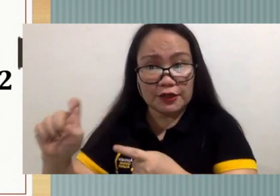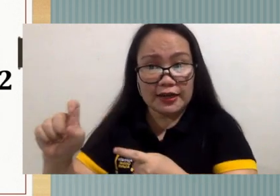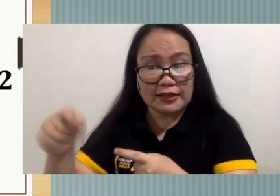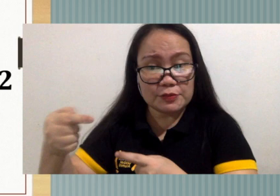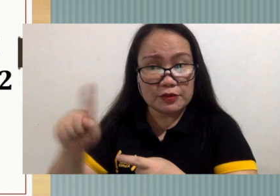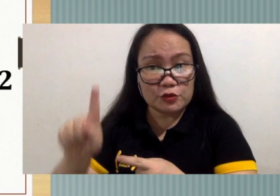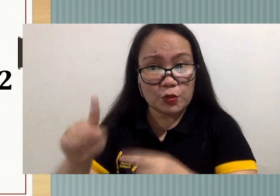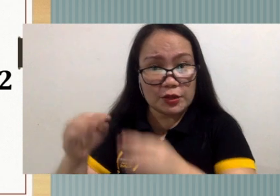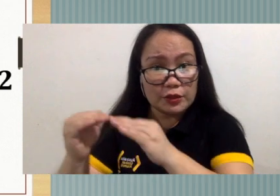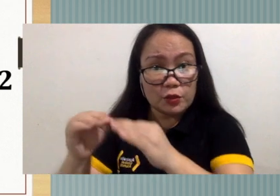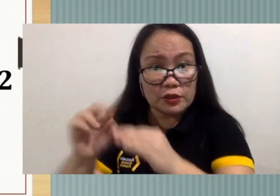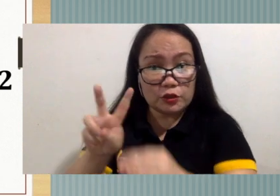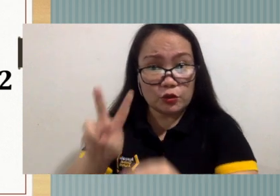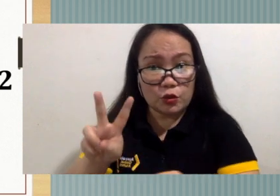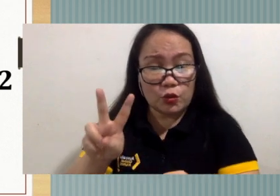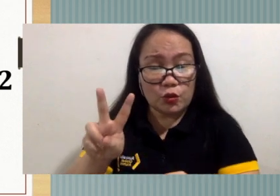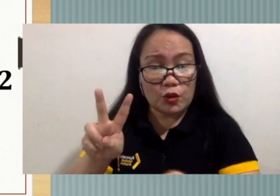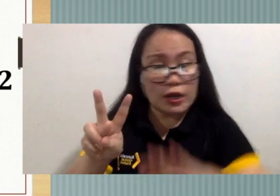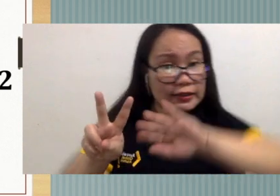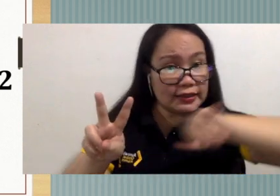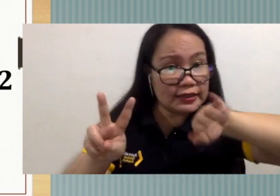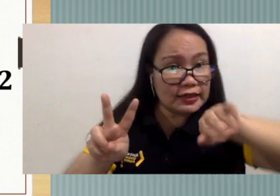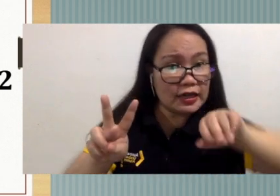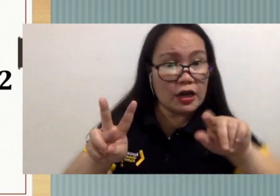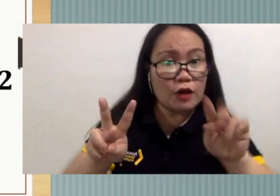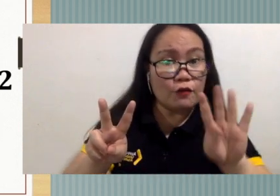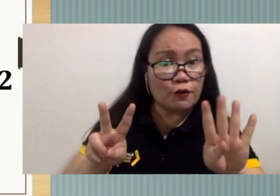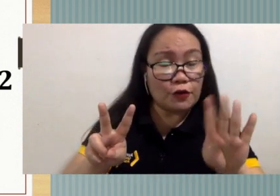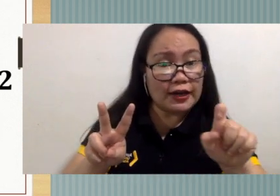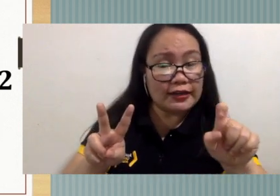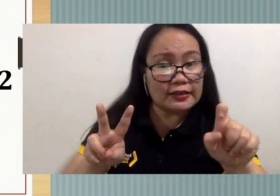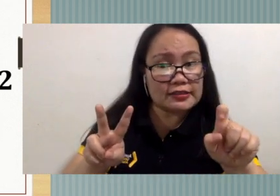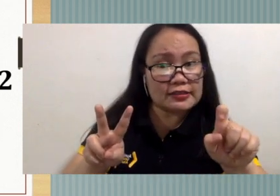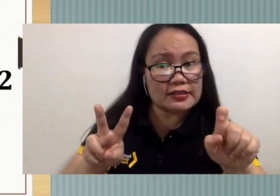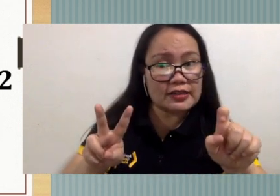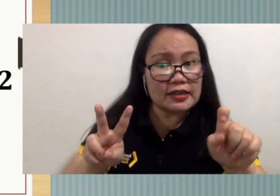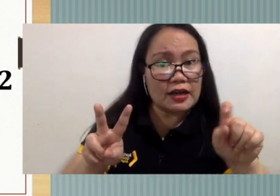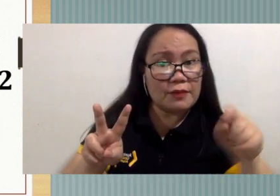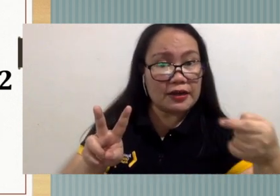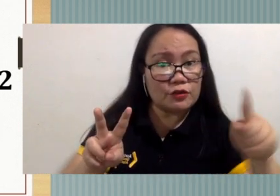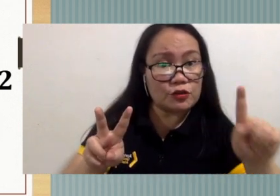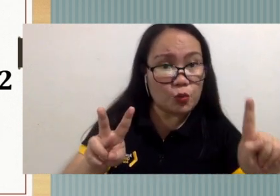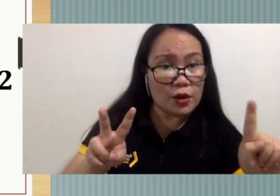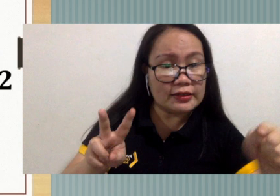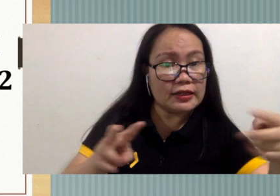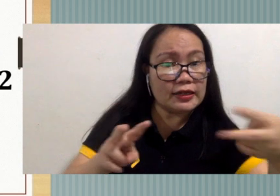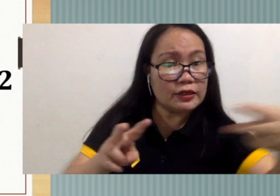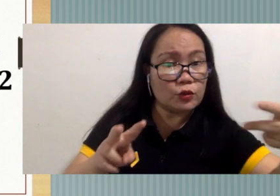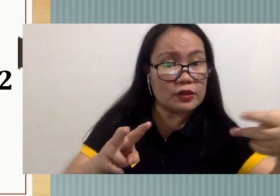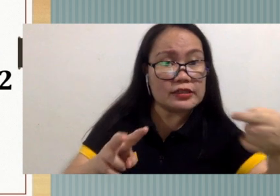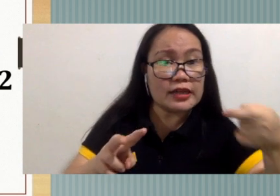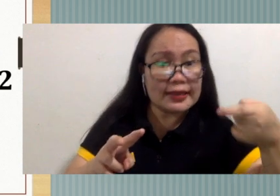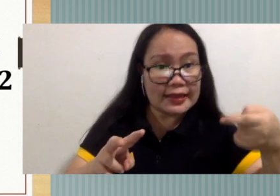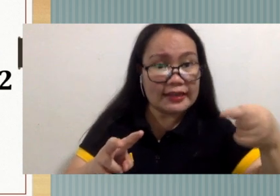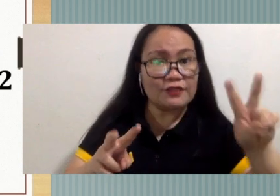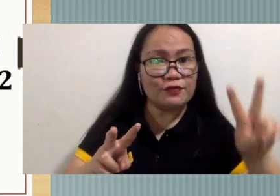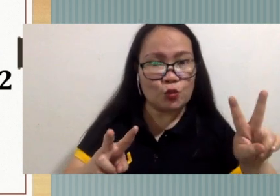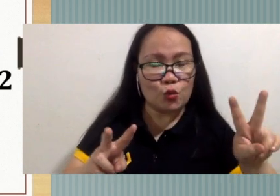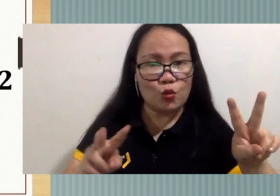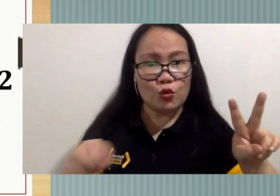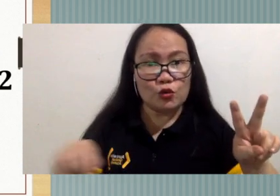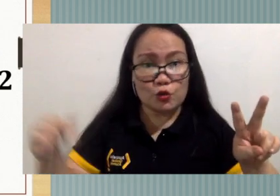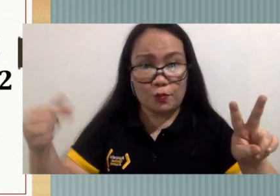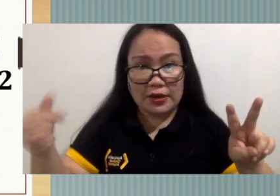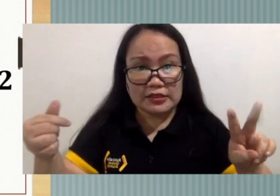2 at yung isa naman mamaya ay 4x minus 1 is equal to negative 2. So, laging ganon. So,